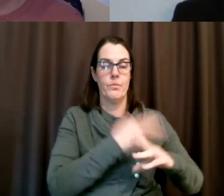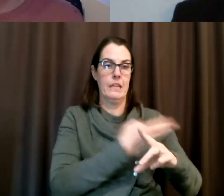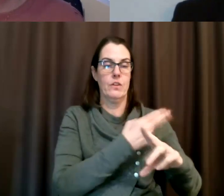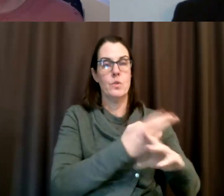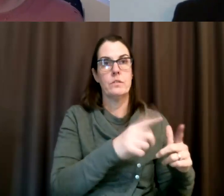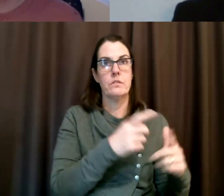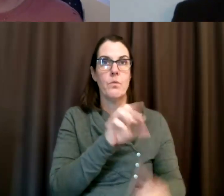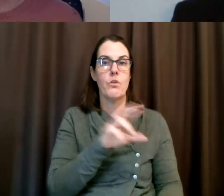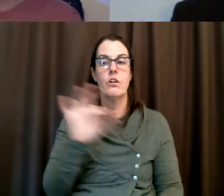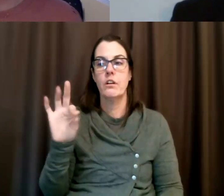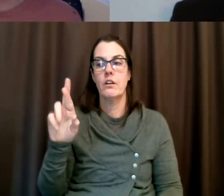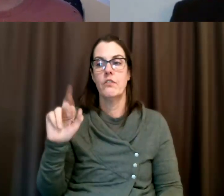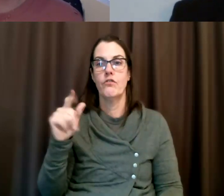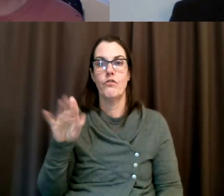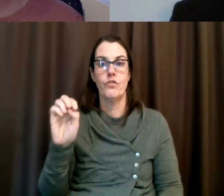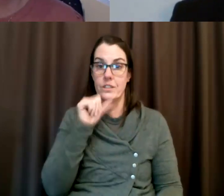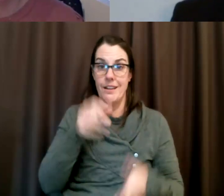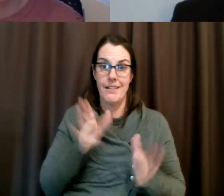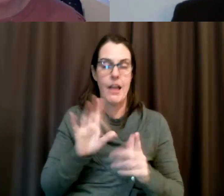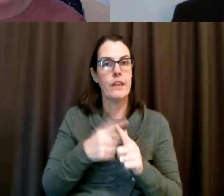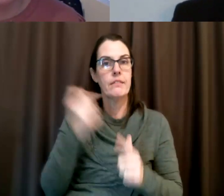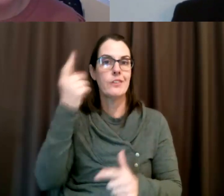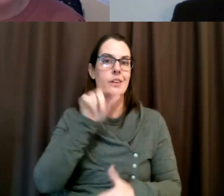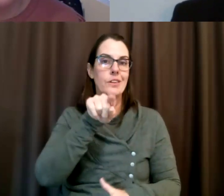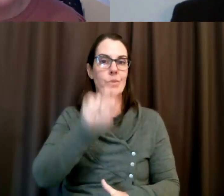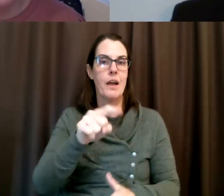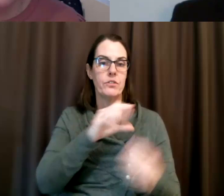understanding that you'll need to make that up somewhere else.